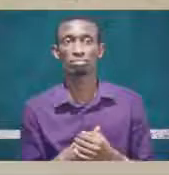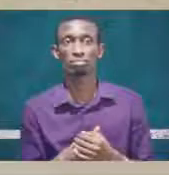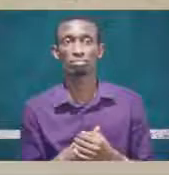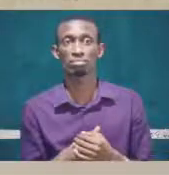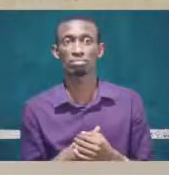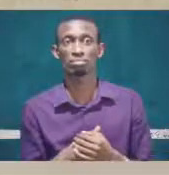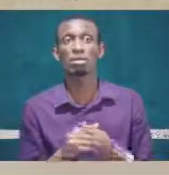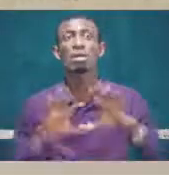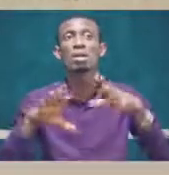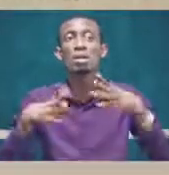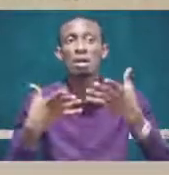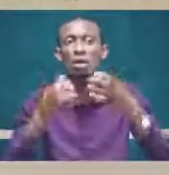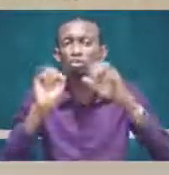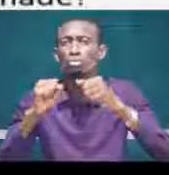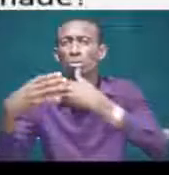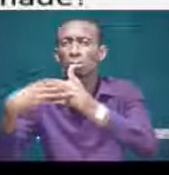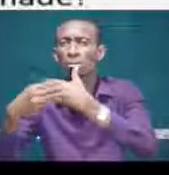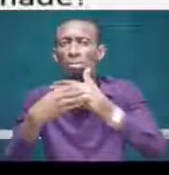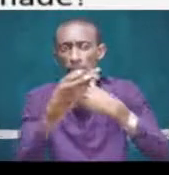Multiples. How can we duplicate all those in?